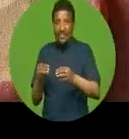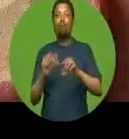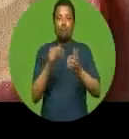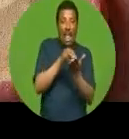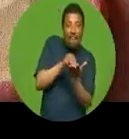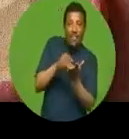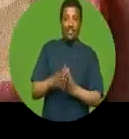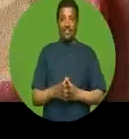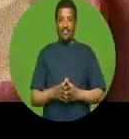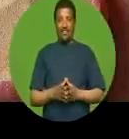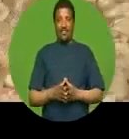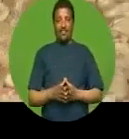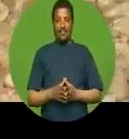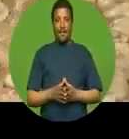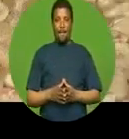teff,